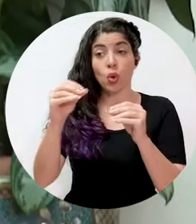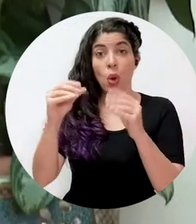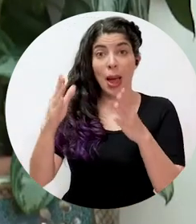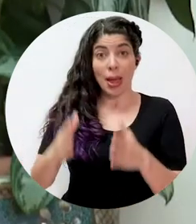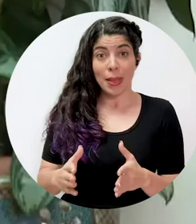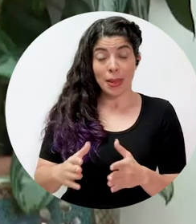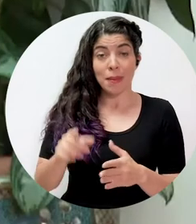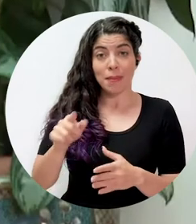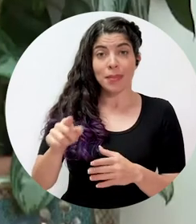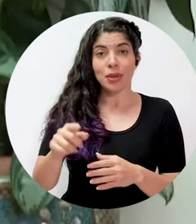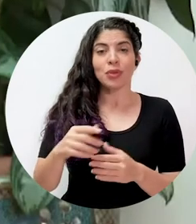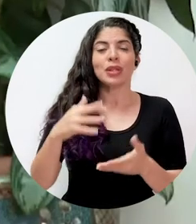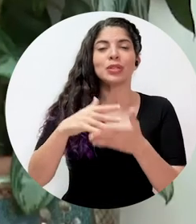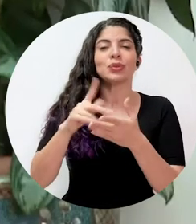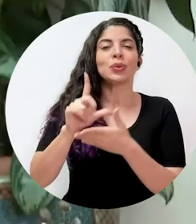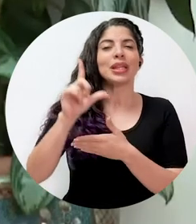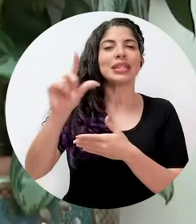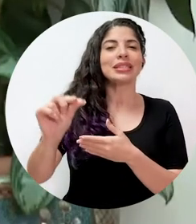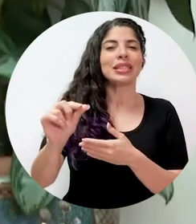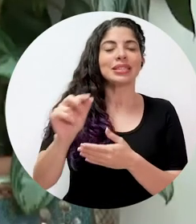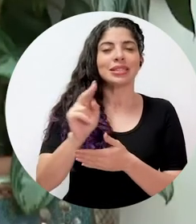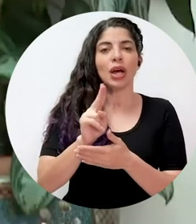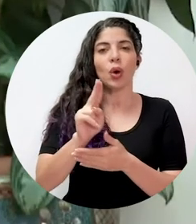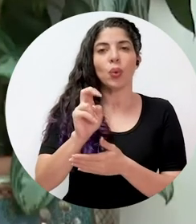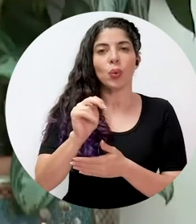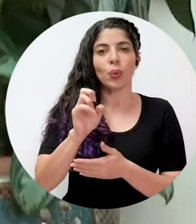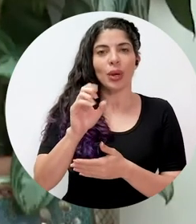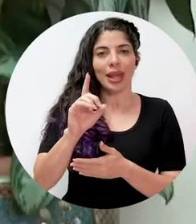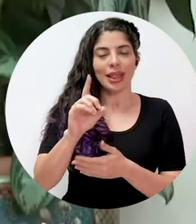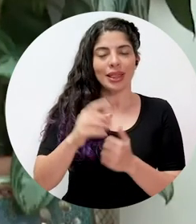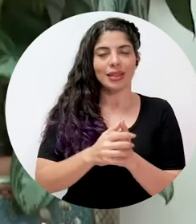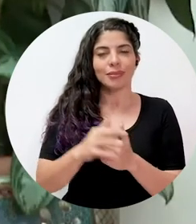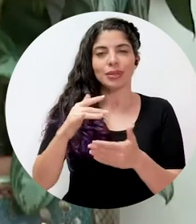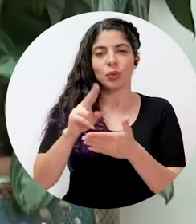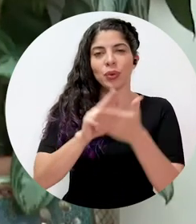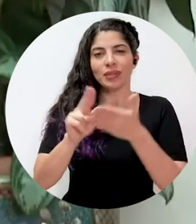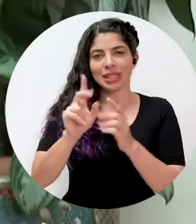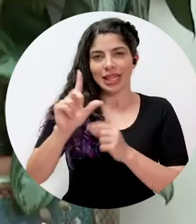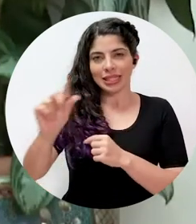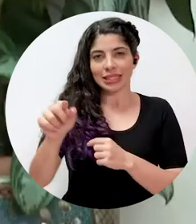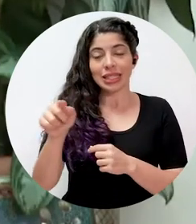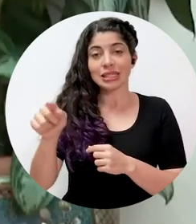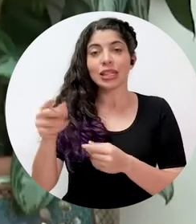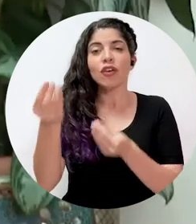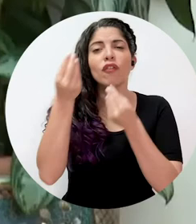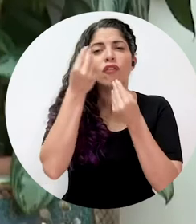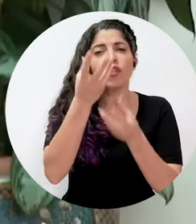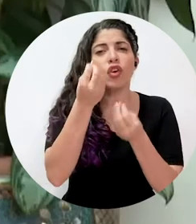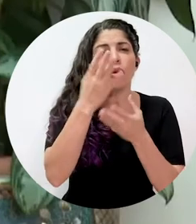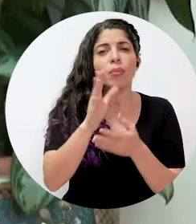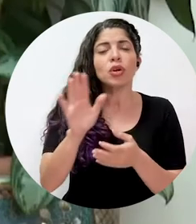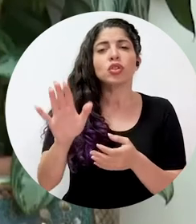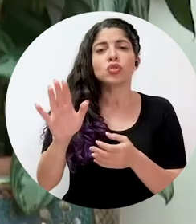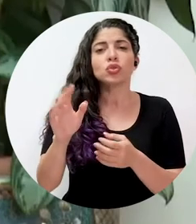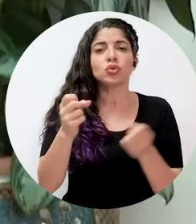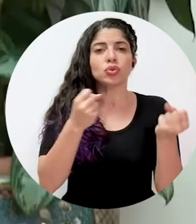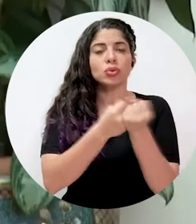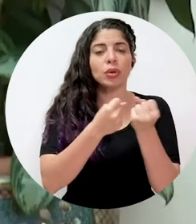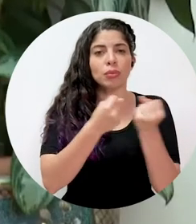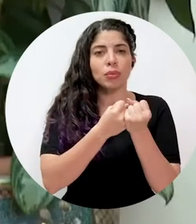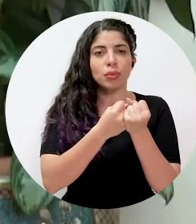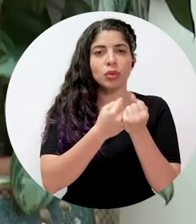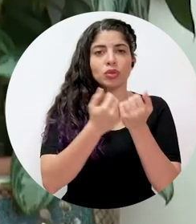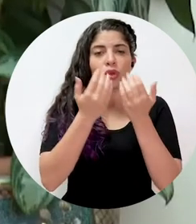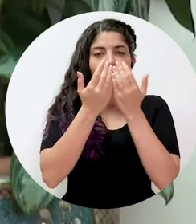center, State Distance Learning University, Costa Rica, UNED, made available the information related to its